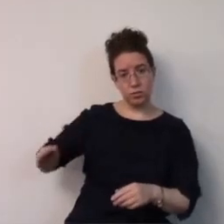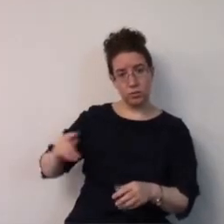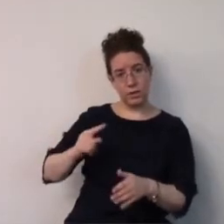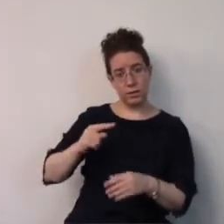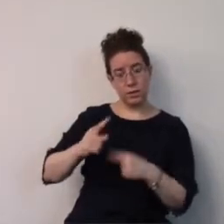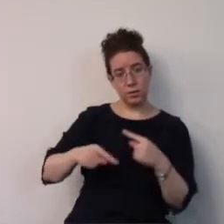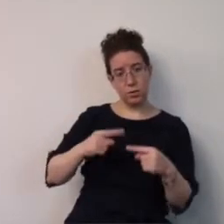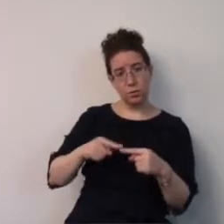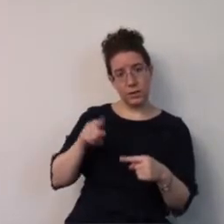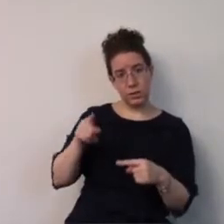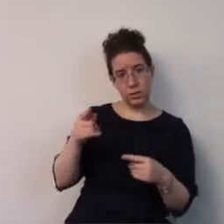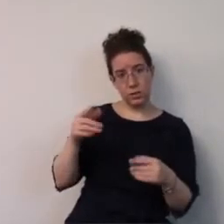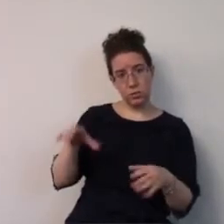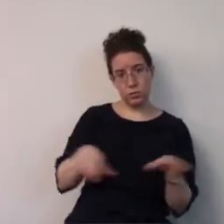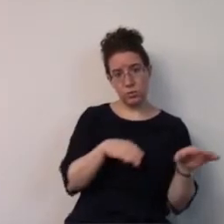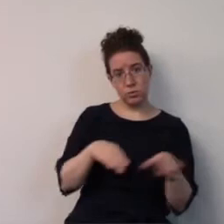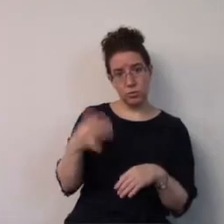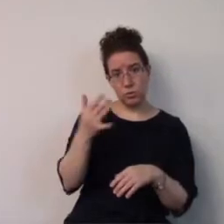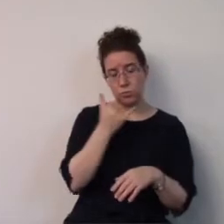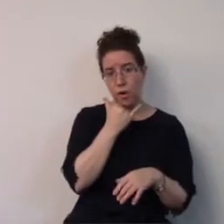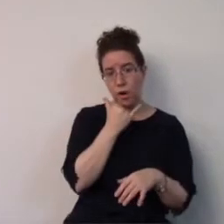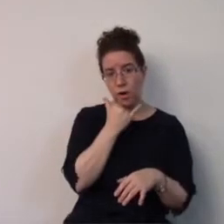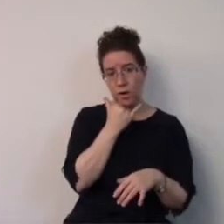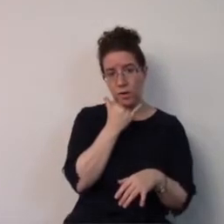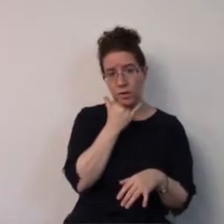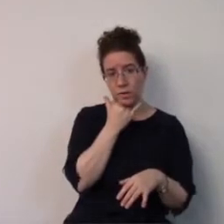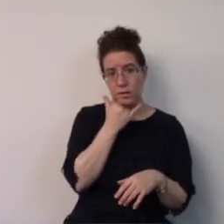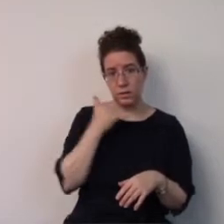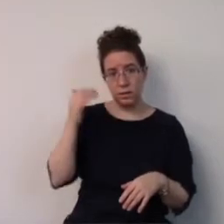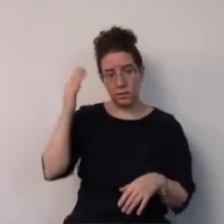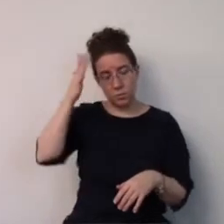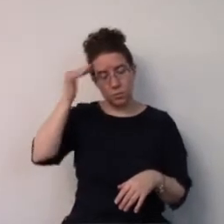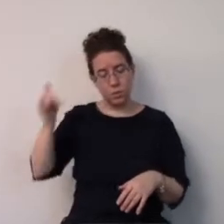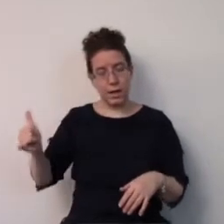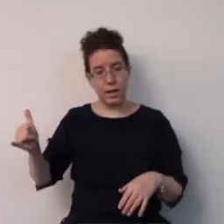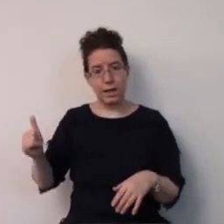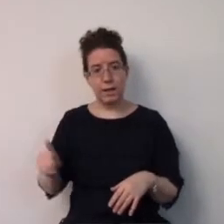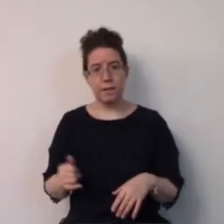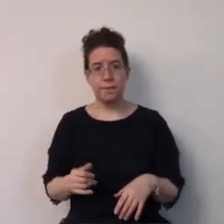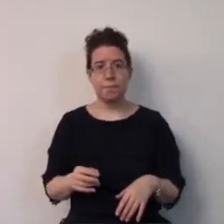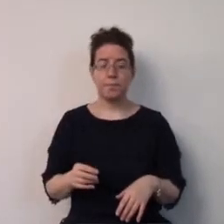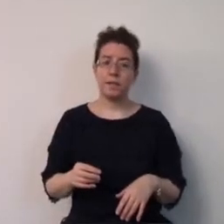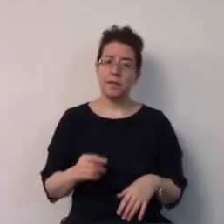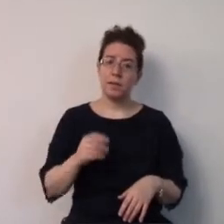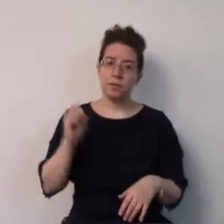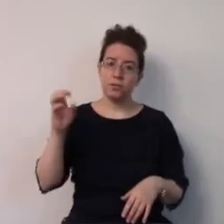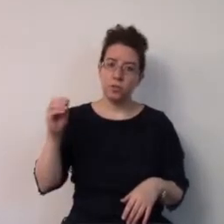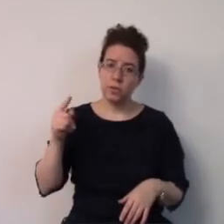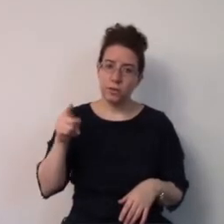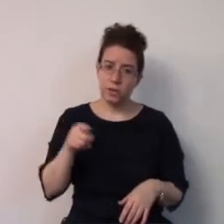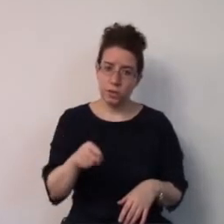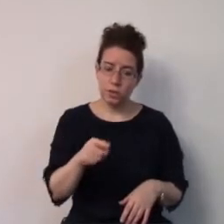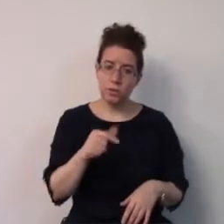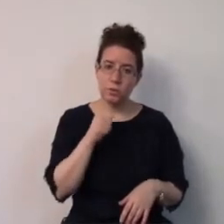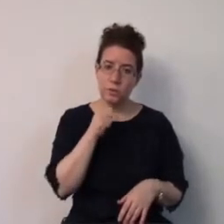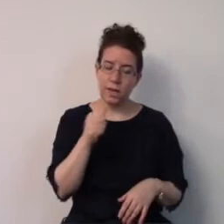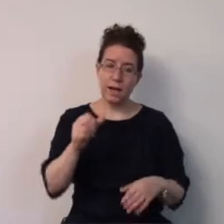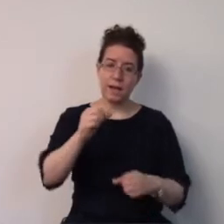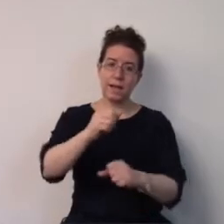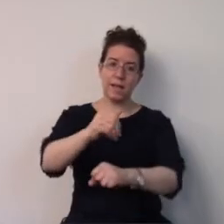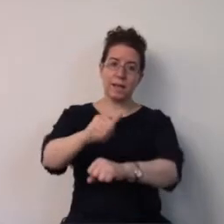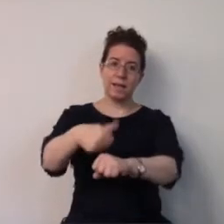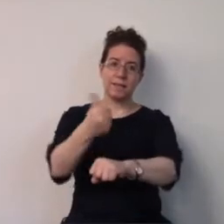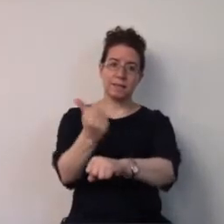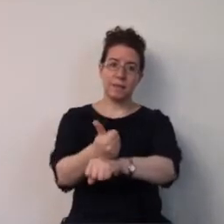what kind of spirits and attitude you allow yourself to cave to. You need to watch those things. You need to watch